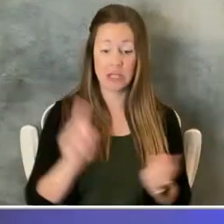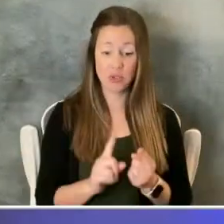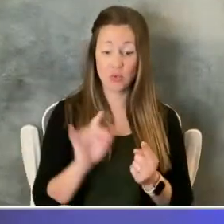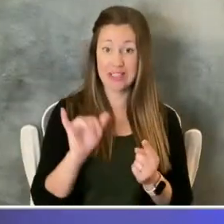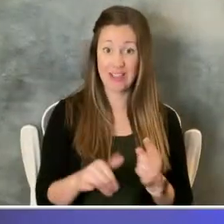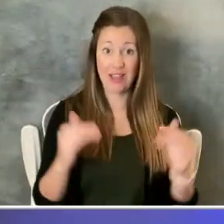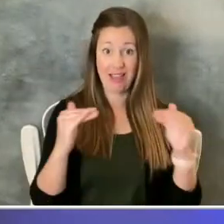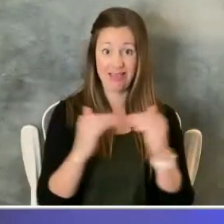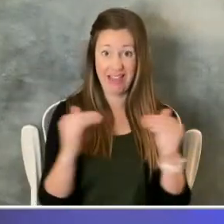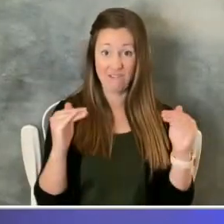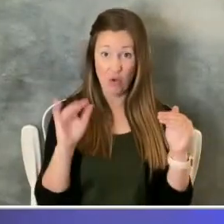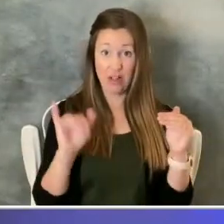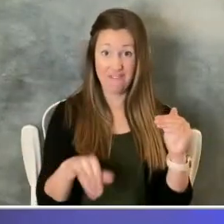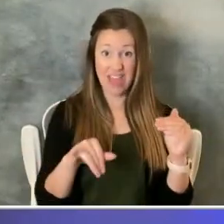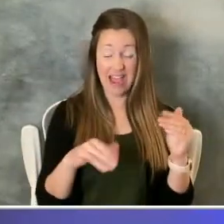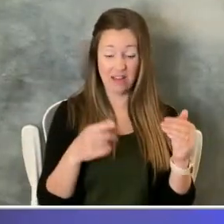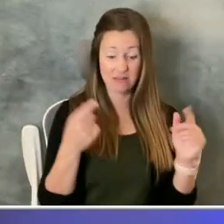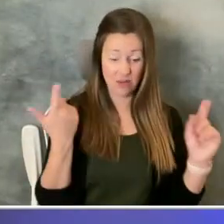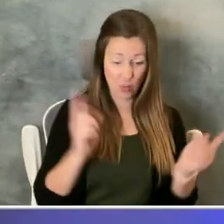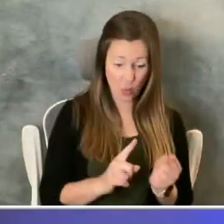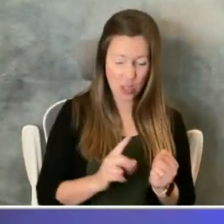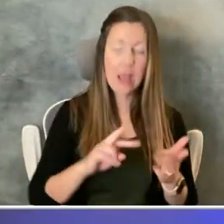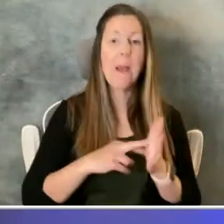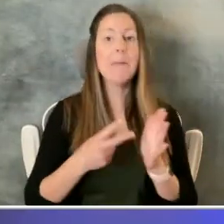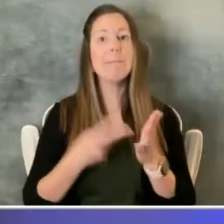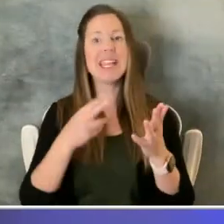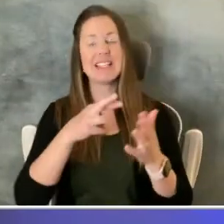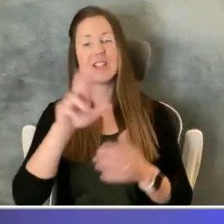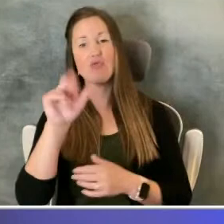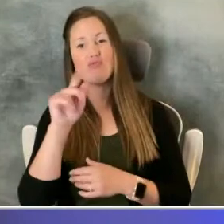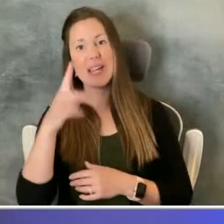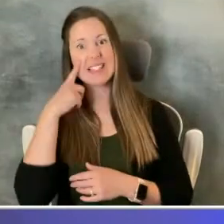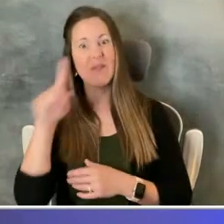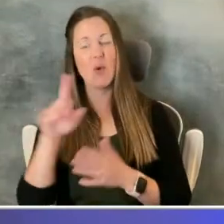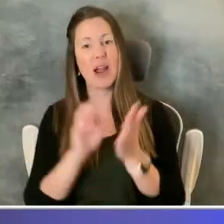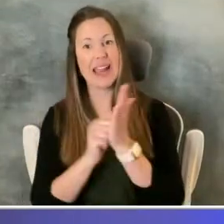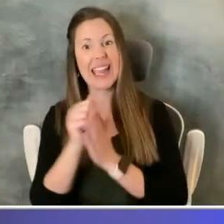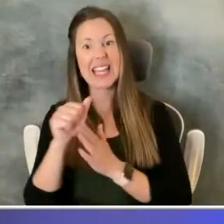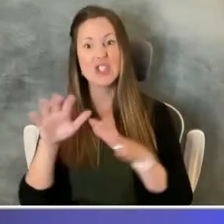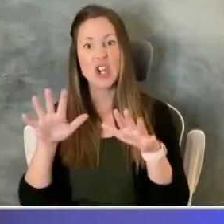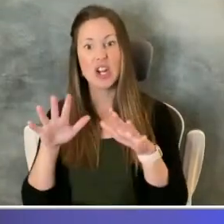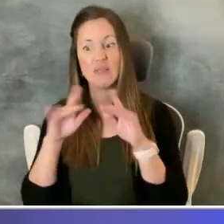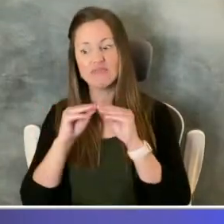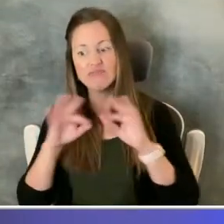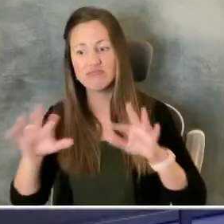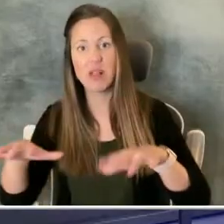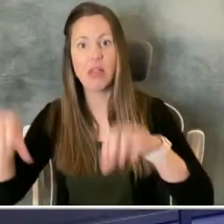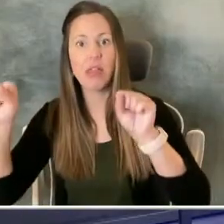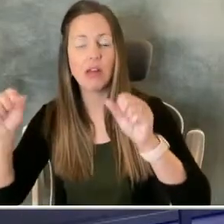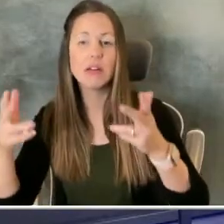would reduce the risk of invasion of cancers. You would reduce the risk that they would spread to other locations. That it is